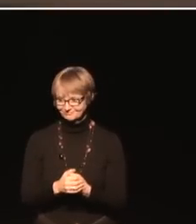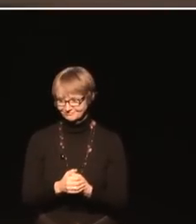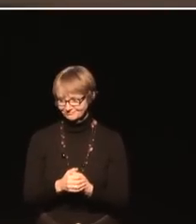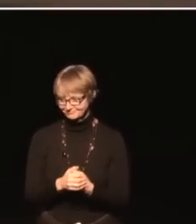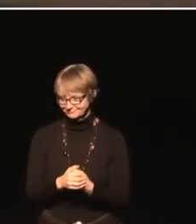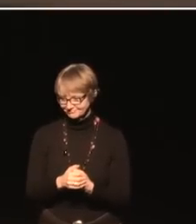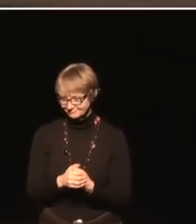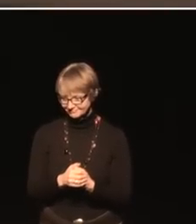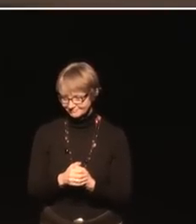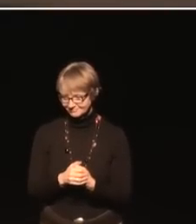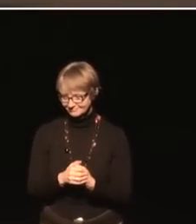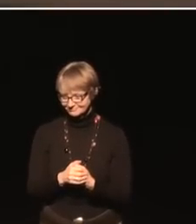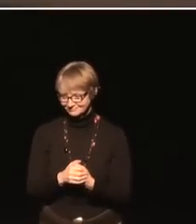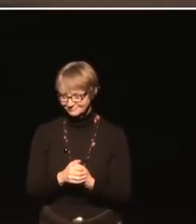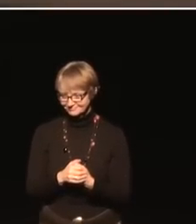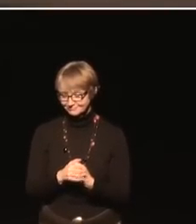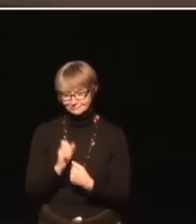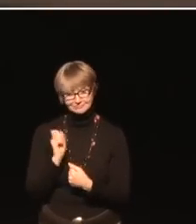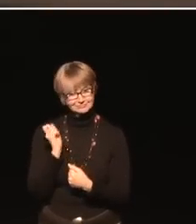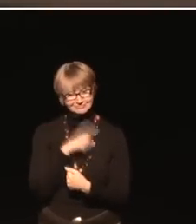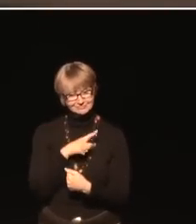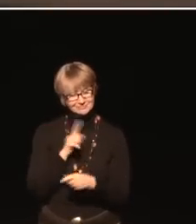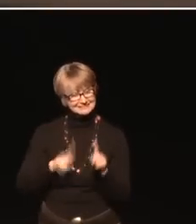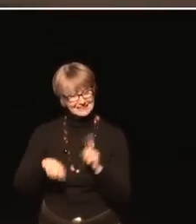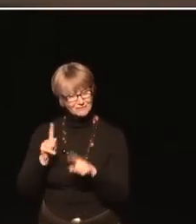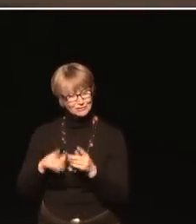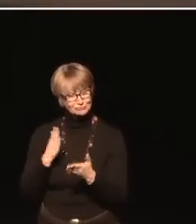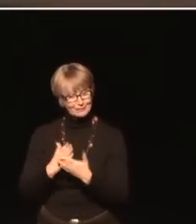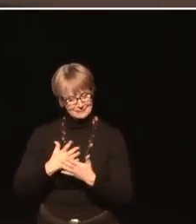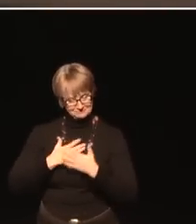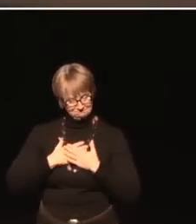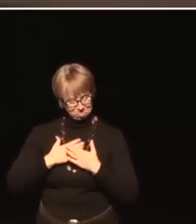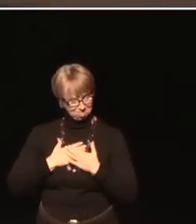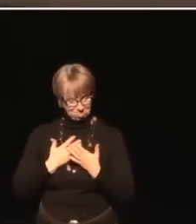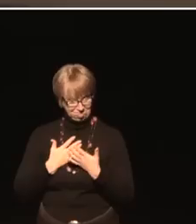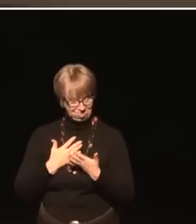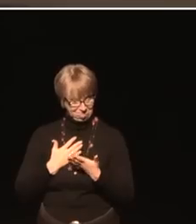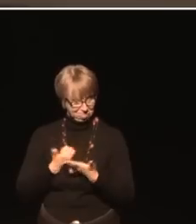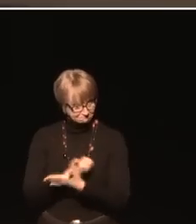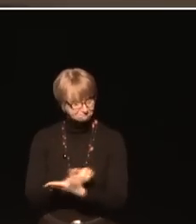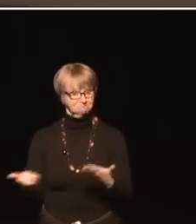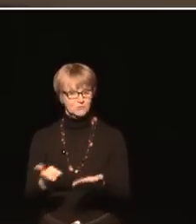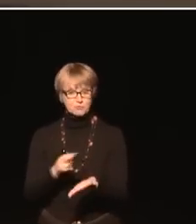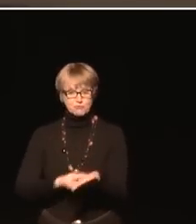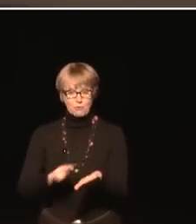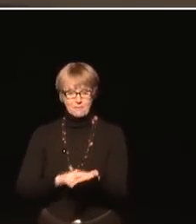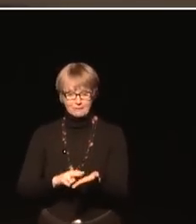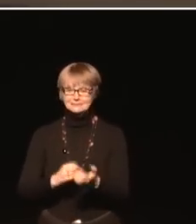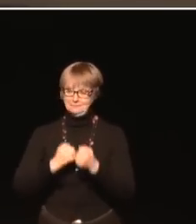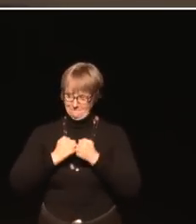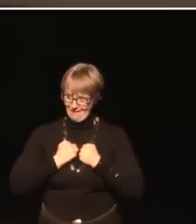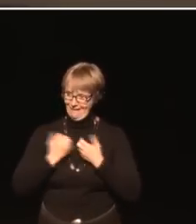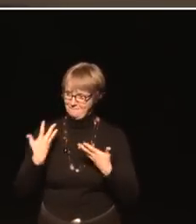But funnily enough, it's actually my normality. It's my mainstream, as far as I'm